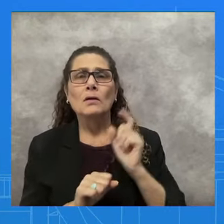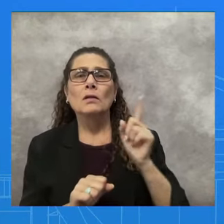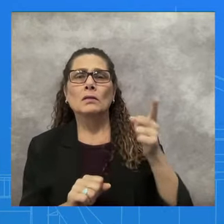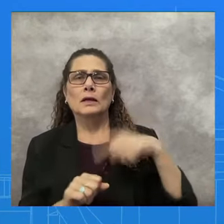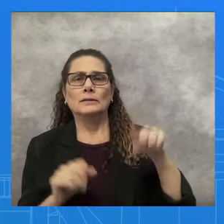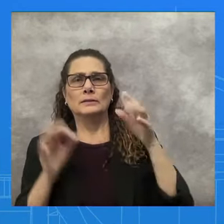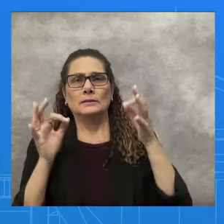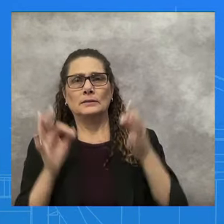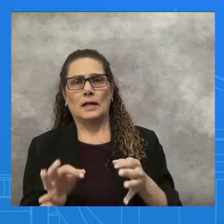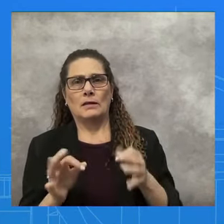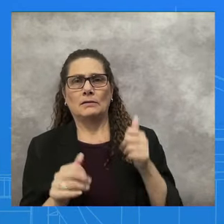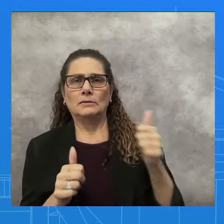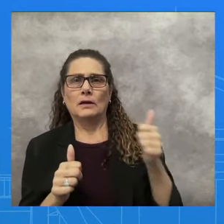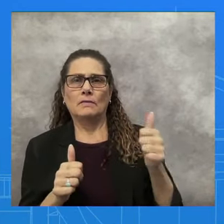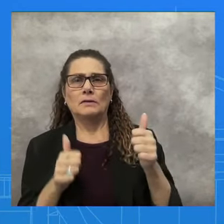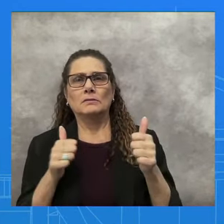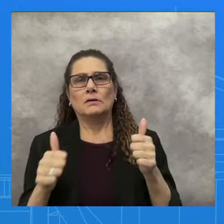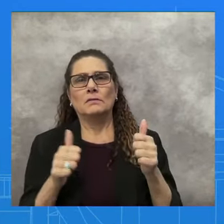And